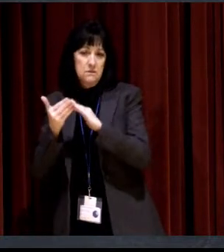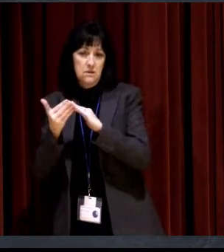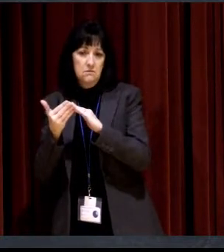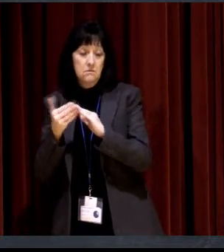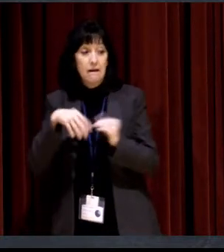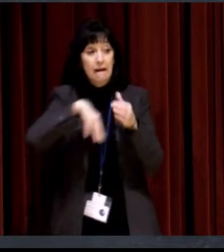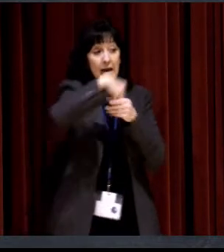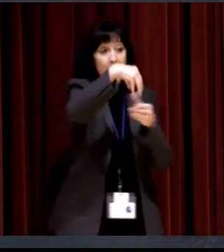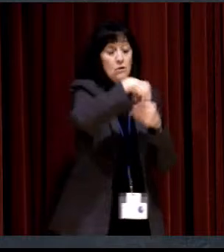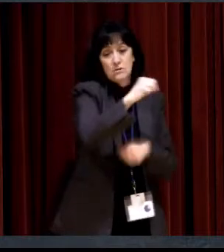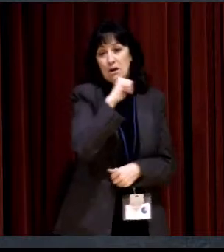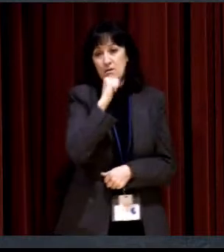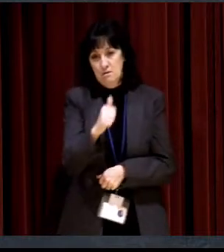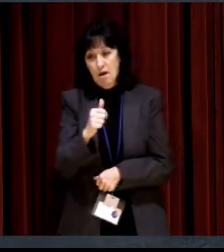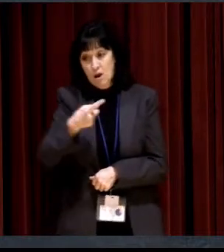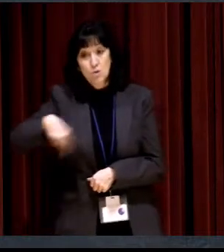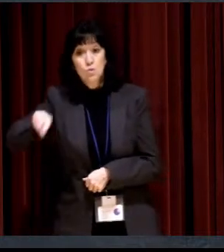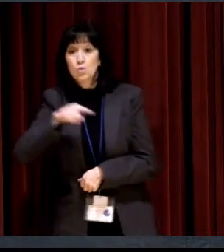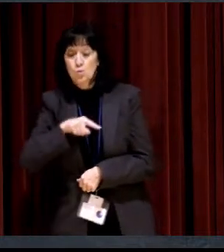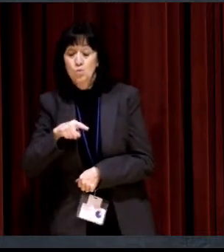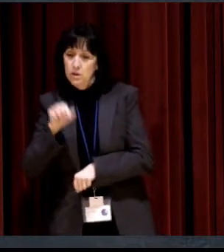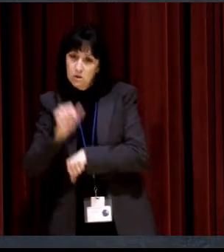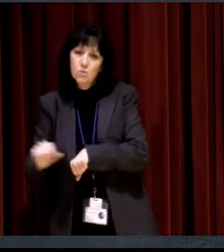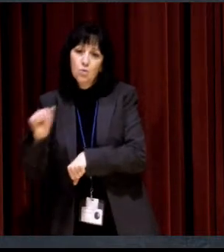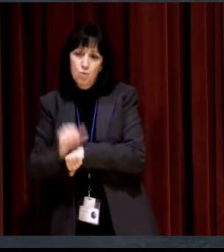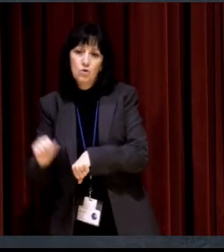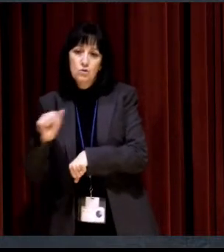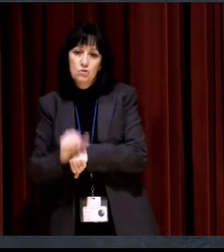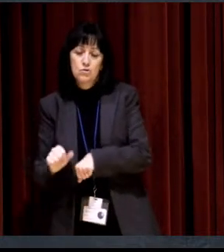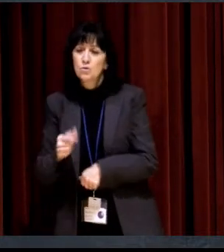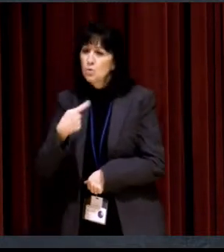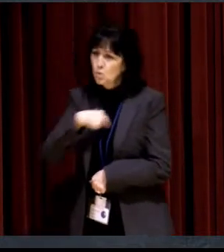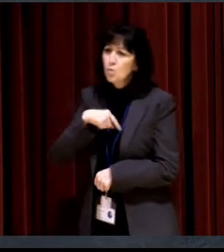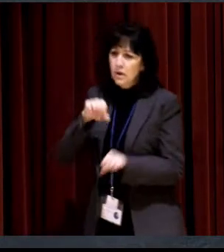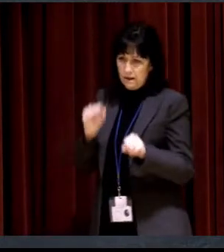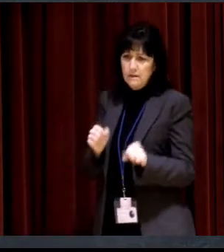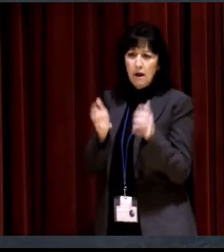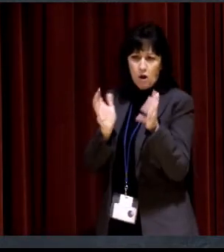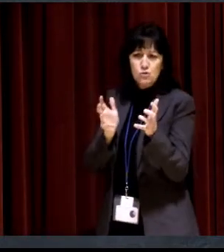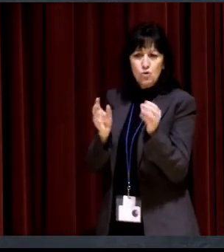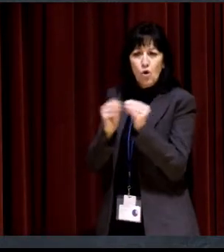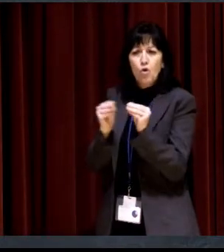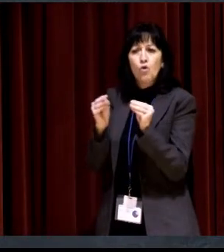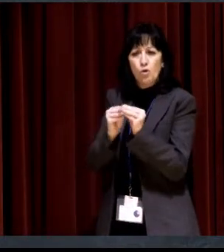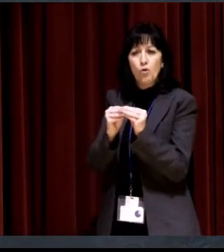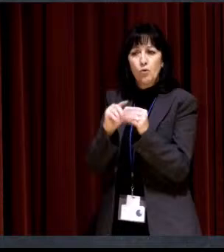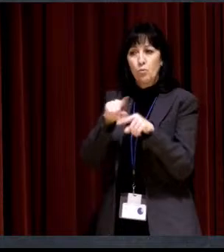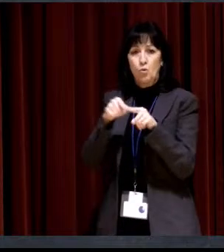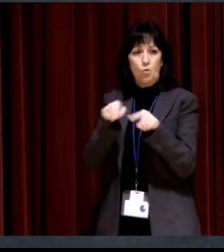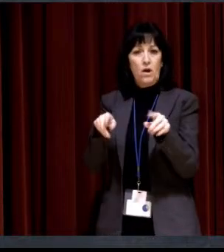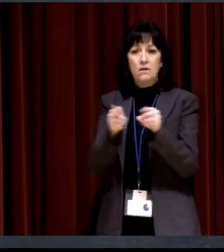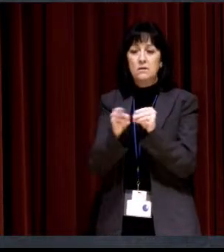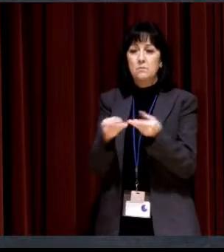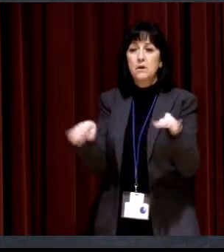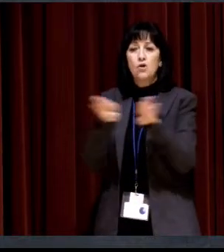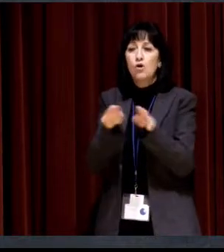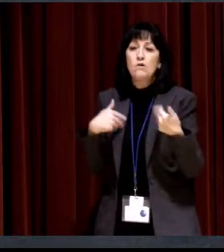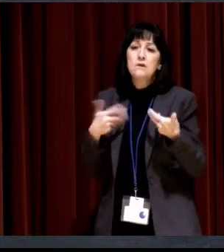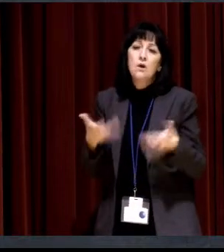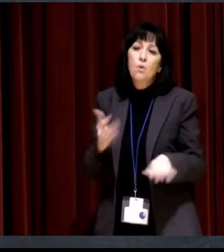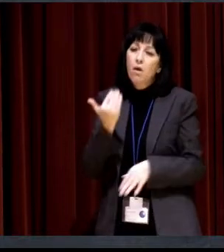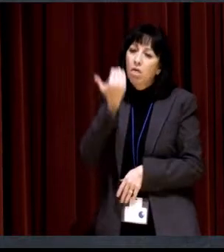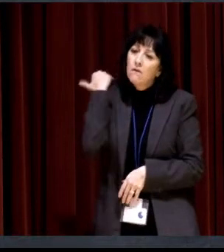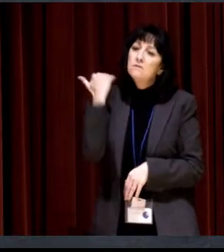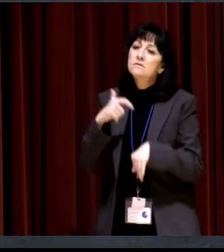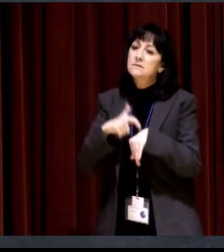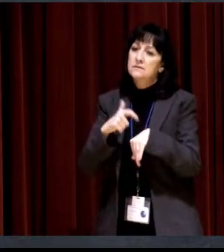to do. So again, we can certainly have this conversation offline. I know that. No. I'm just telling you how I feel. I understand, and so I don't want to take up the whole meeting with you and